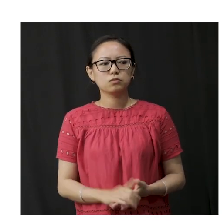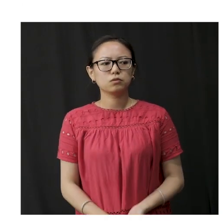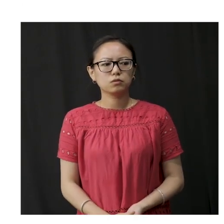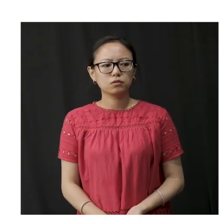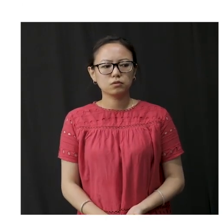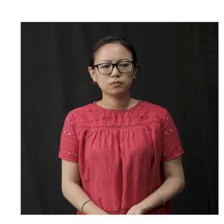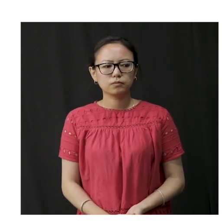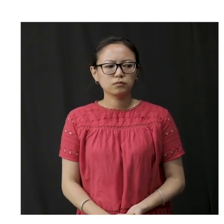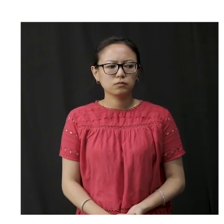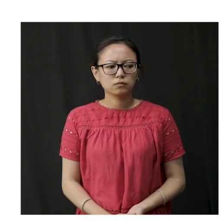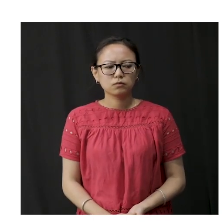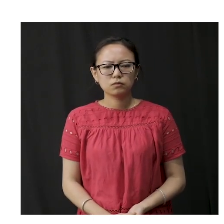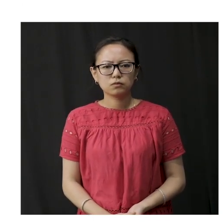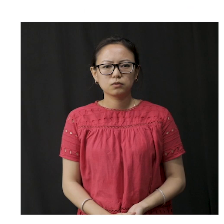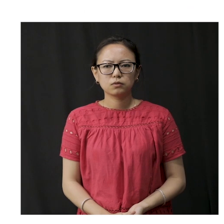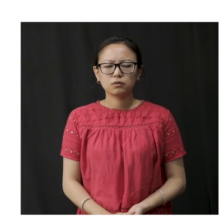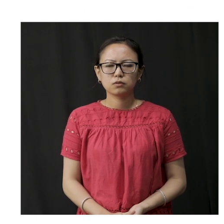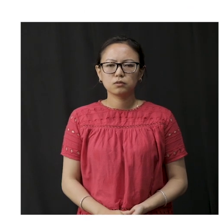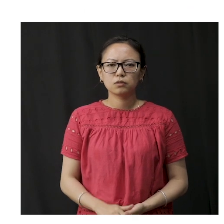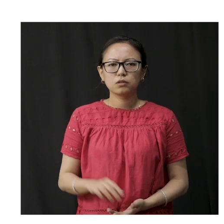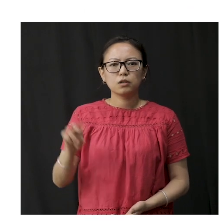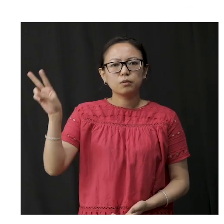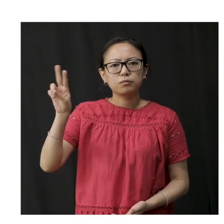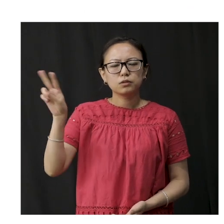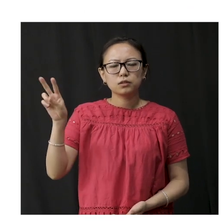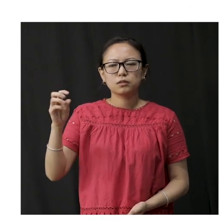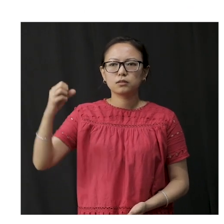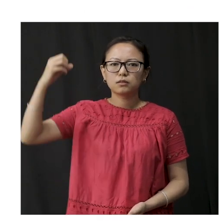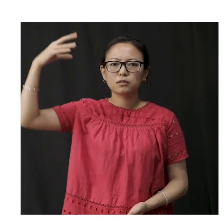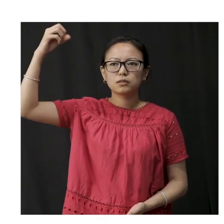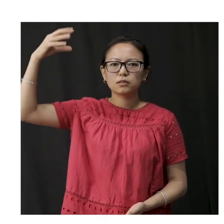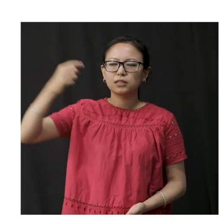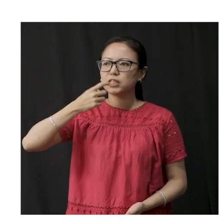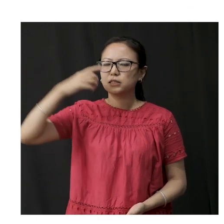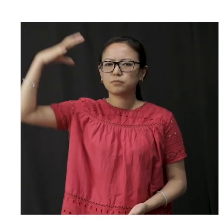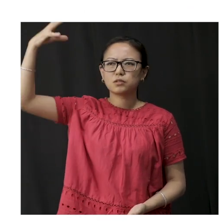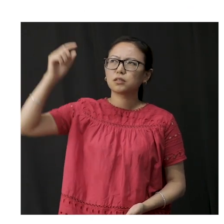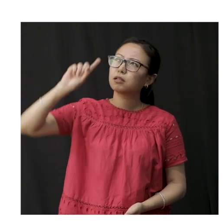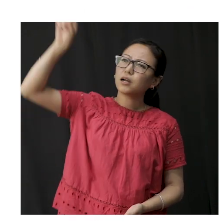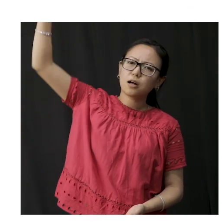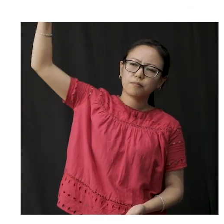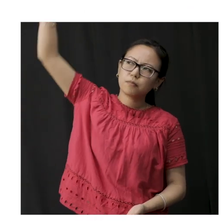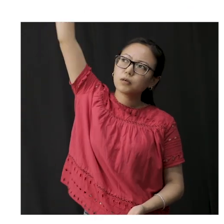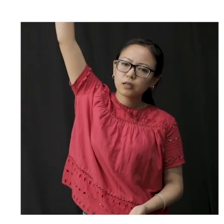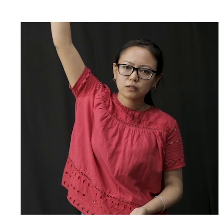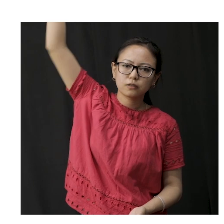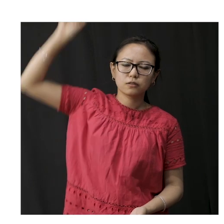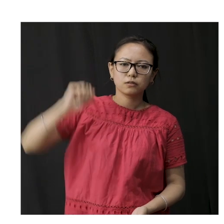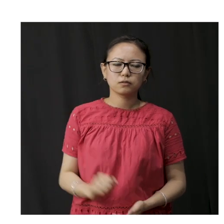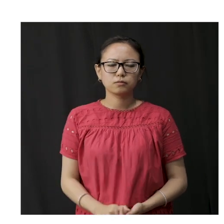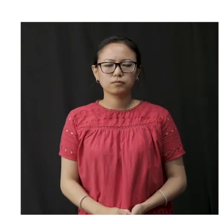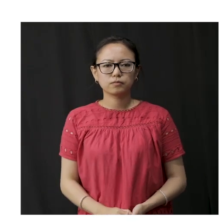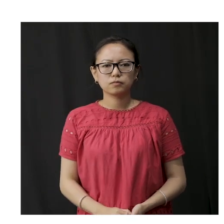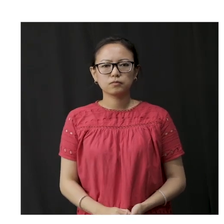you to all read the poems correctly. I want you to all recite it properly, so we will go through the poem